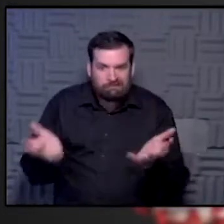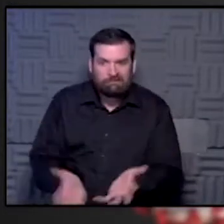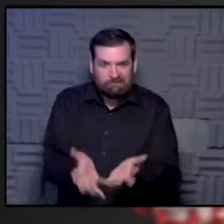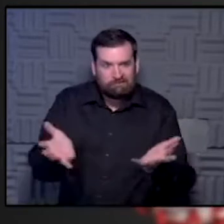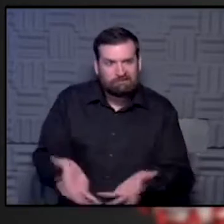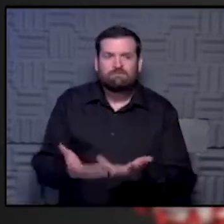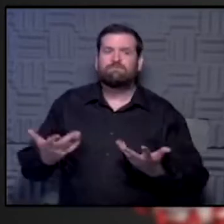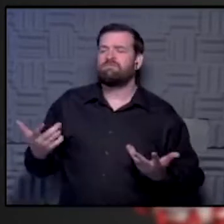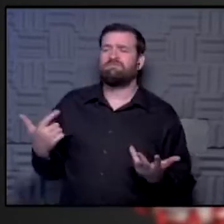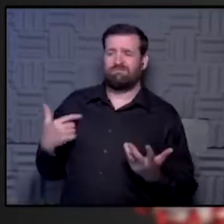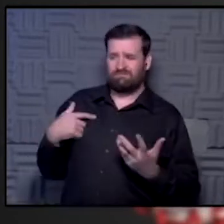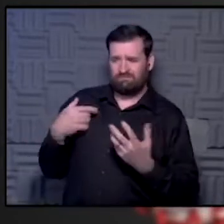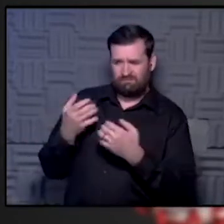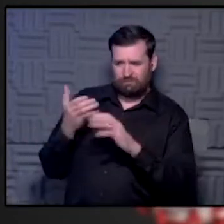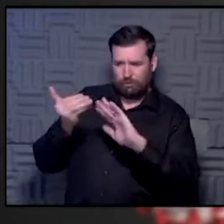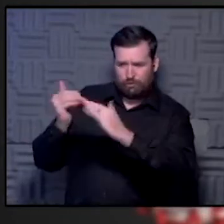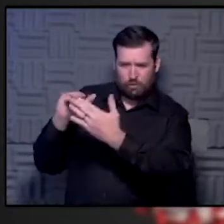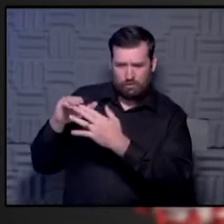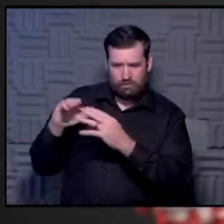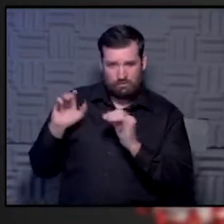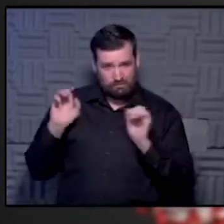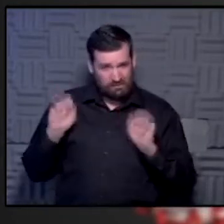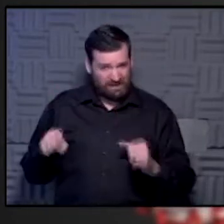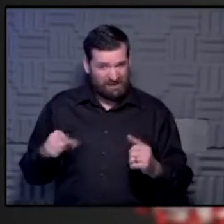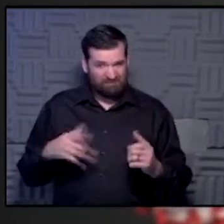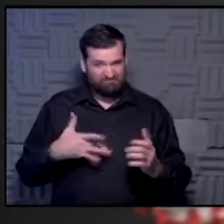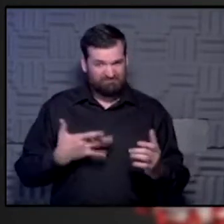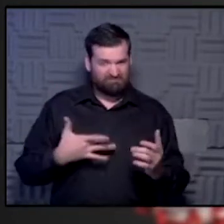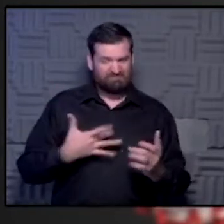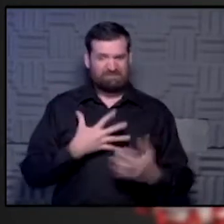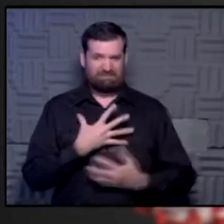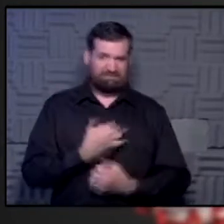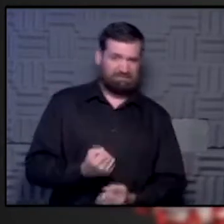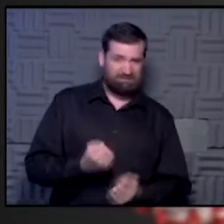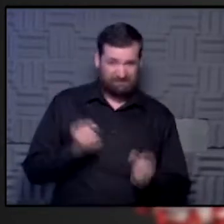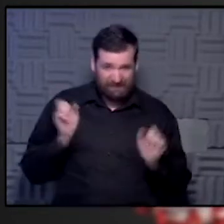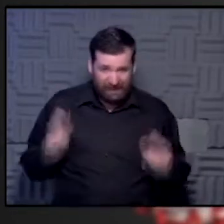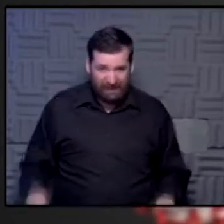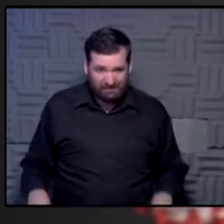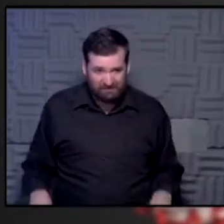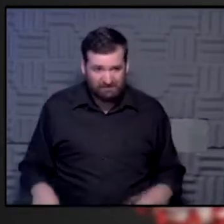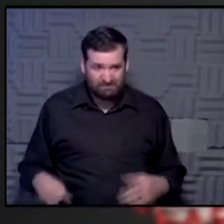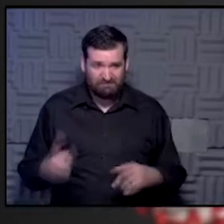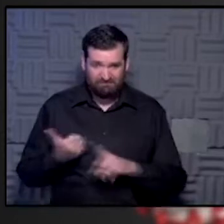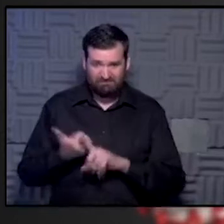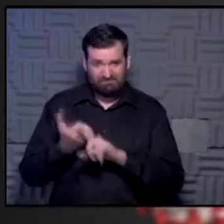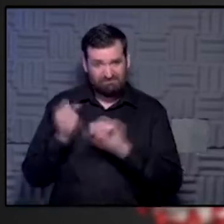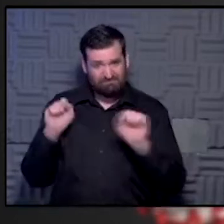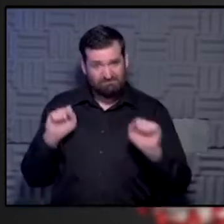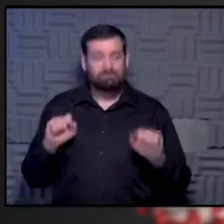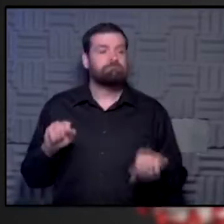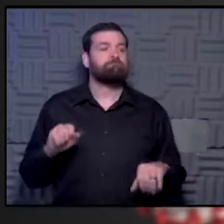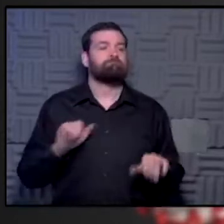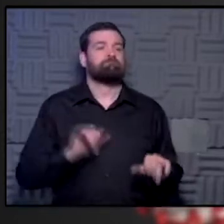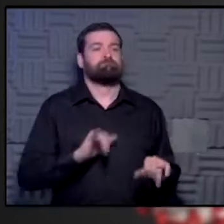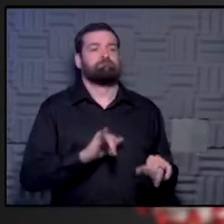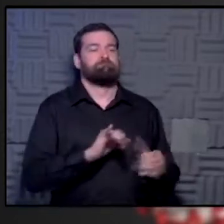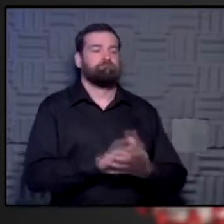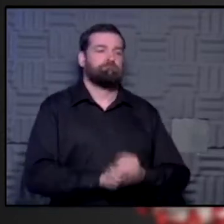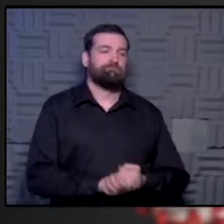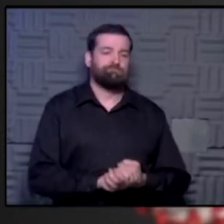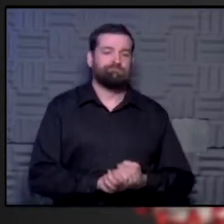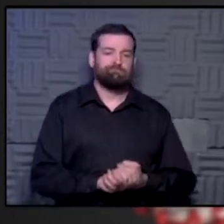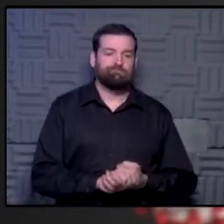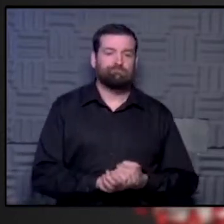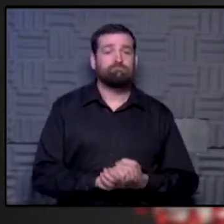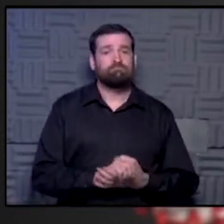jobs? Yeah, let's parse this question out a little bit. How confident can we be in the safety of rush jobs? Well,